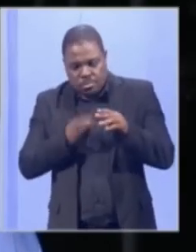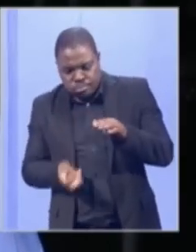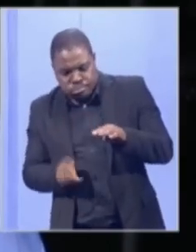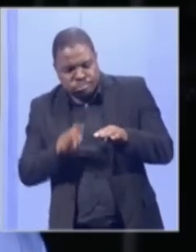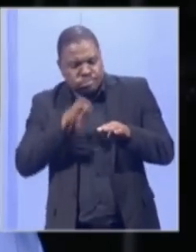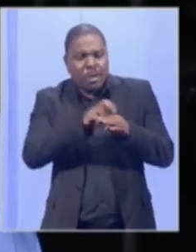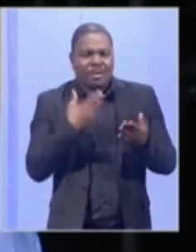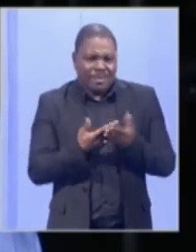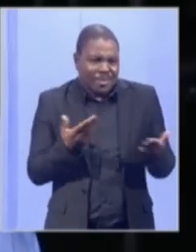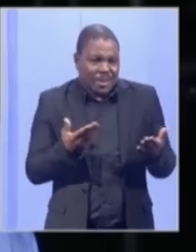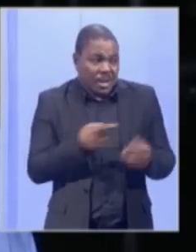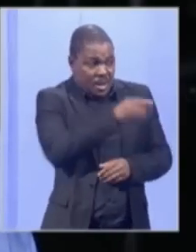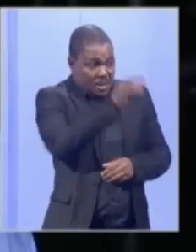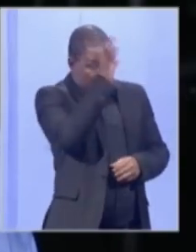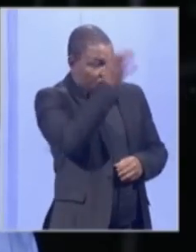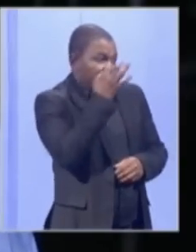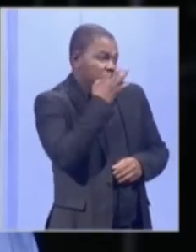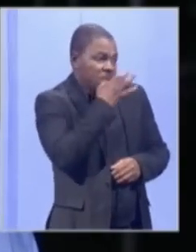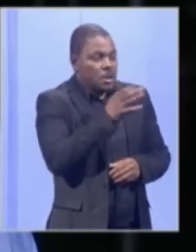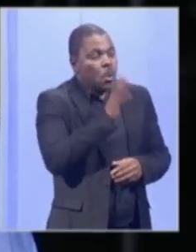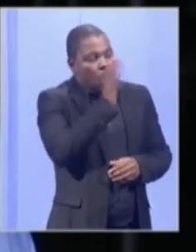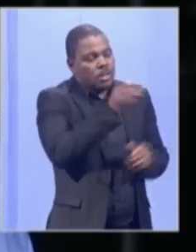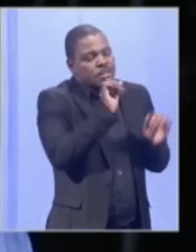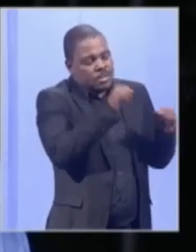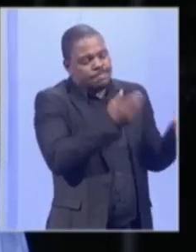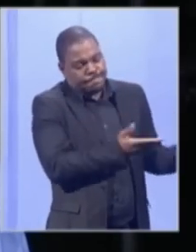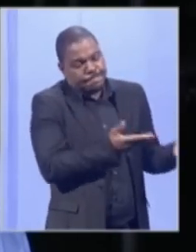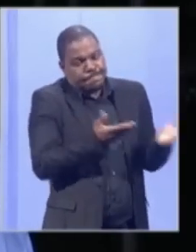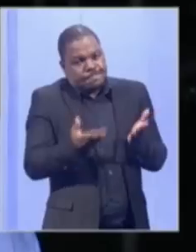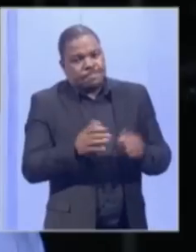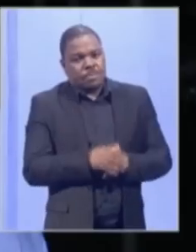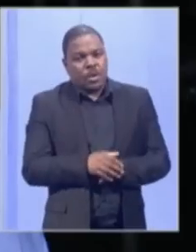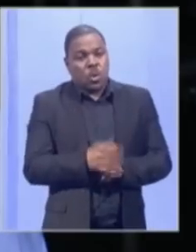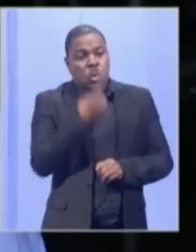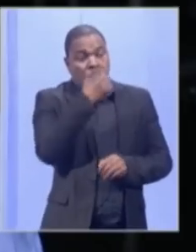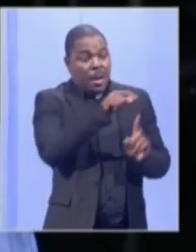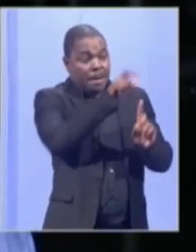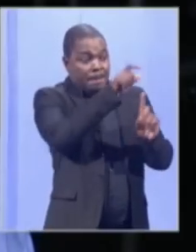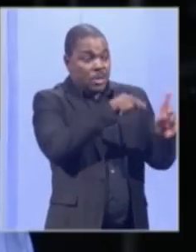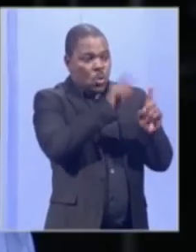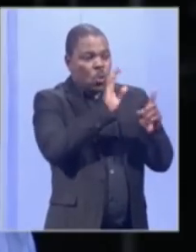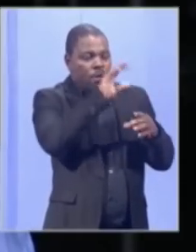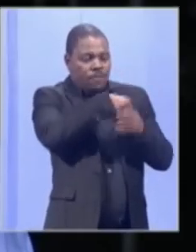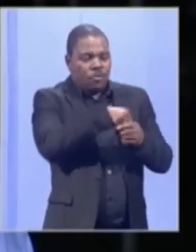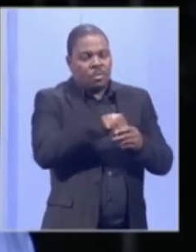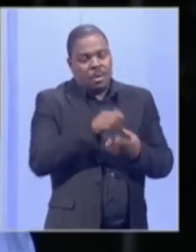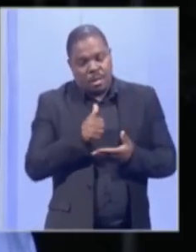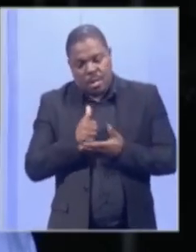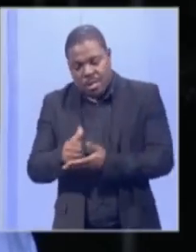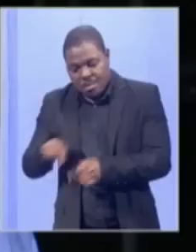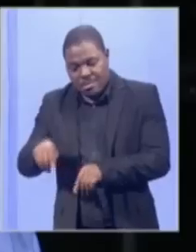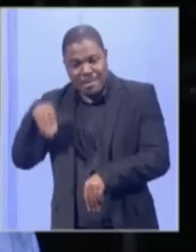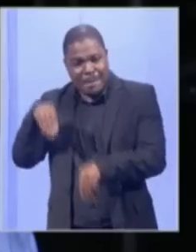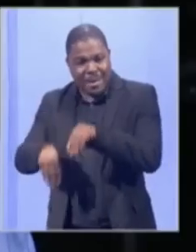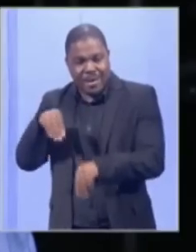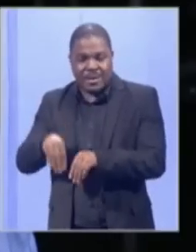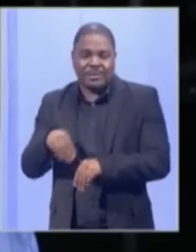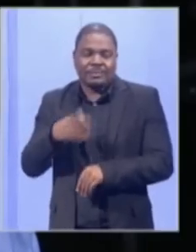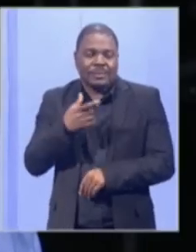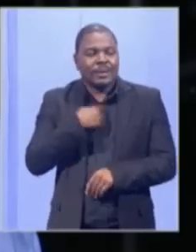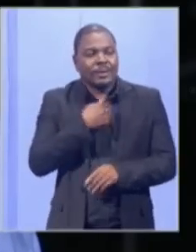ga lefatshe mme mapodisi ba rile ba re ba tla dira jalo mme mongwe wa baagi ba ne re buisana le bone ba ile gore ke karolo ya letsholo le la go falodisa baepi ba ba seng mo molaong o tlhalositse